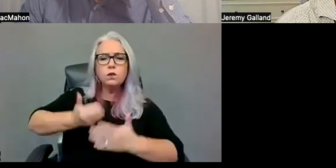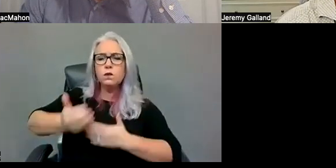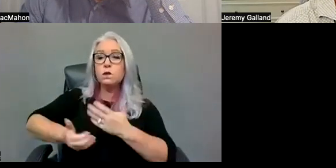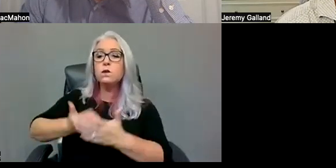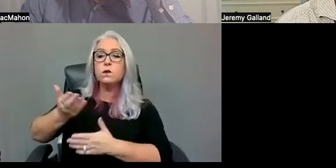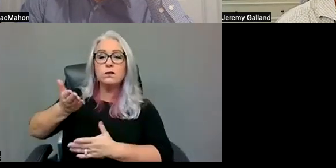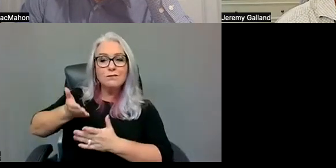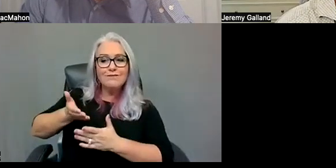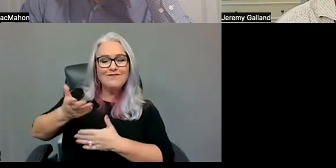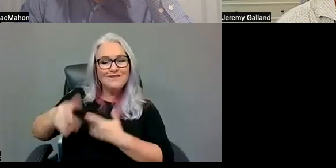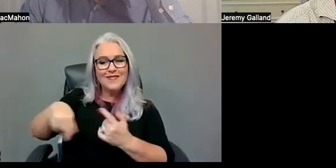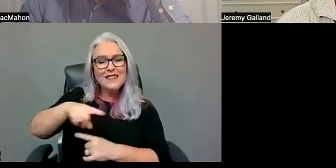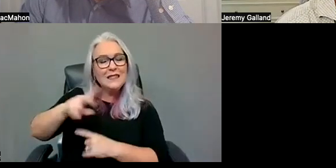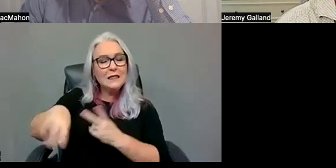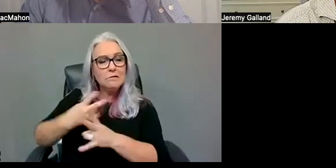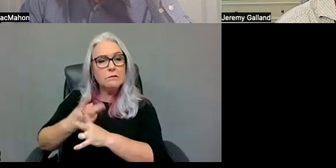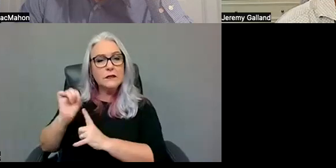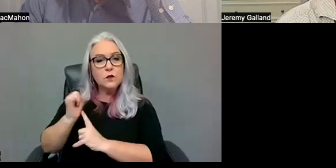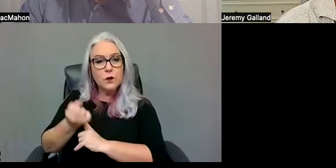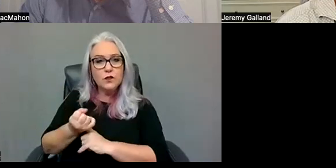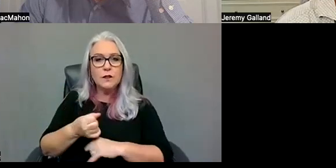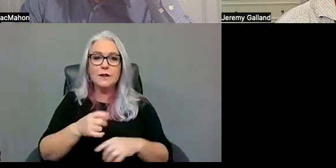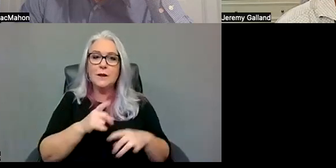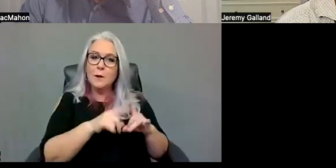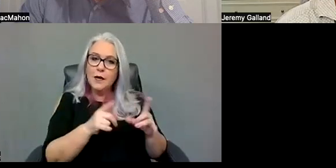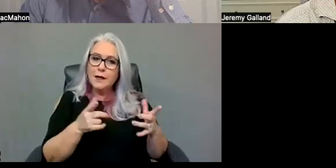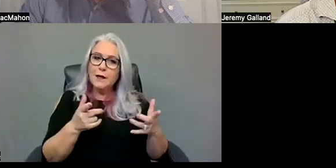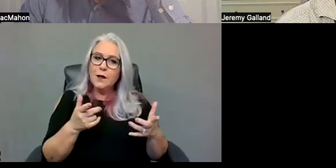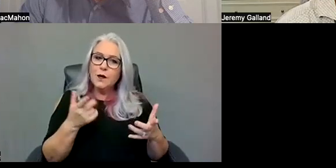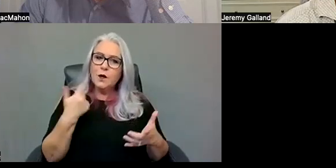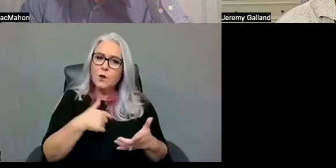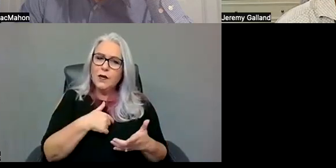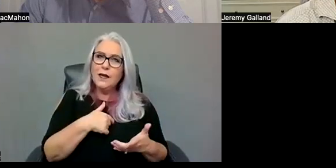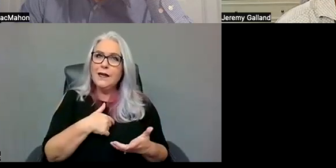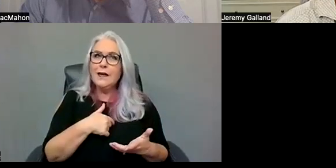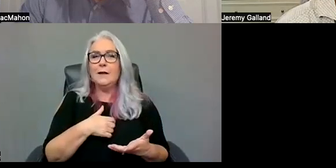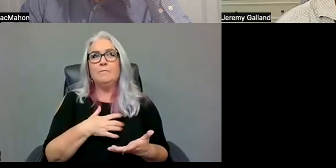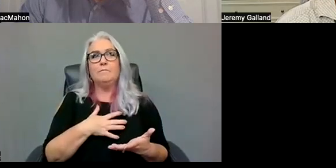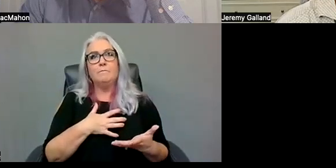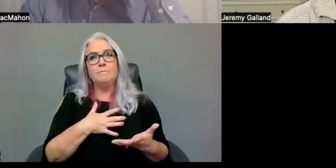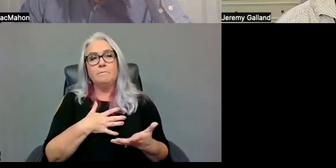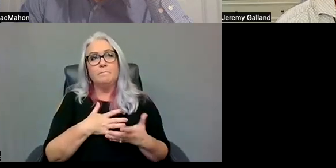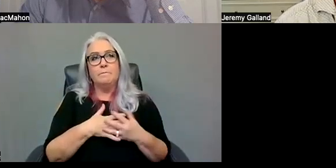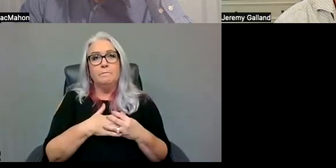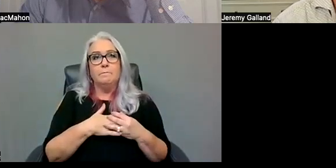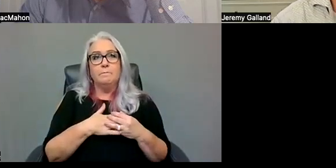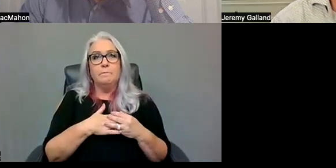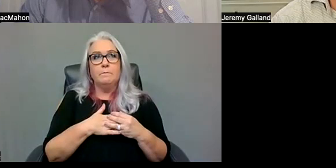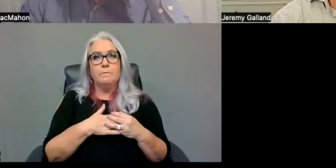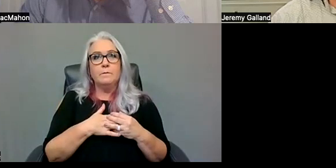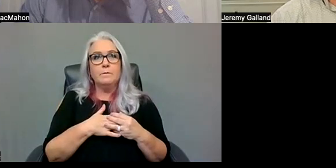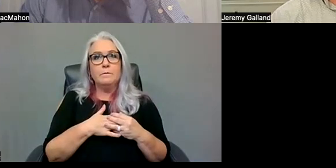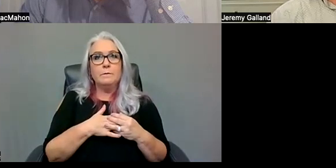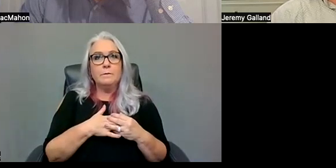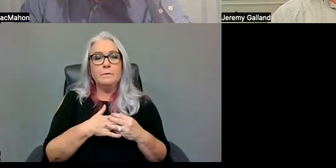doesn't mean that we can't be sure and hold everyone accountable